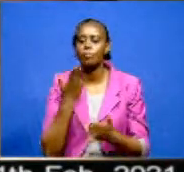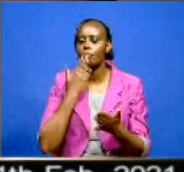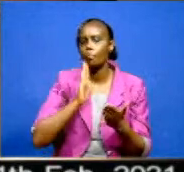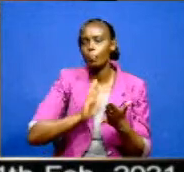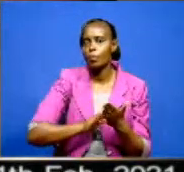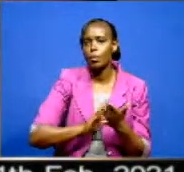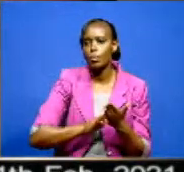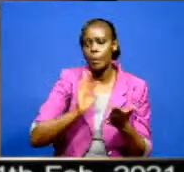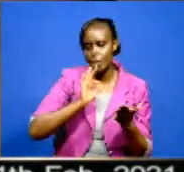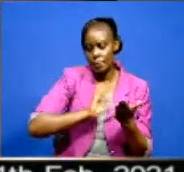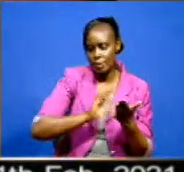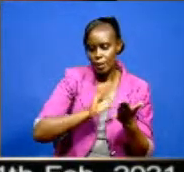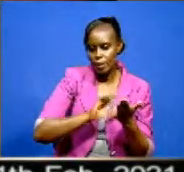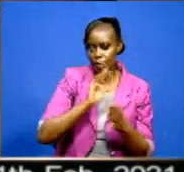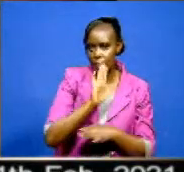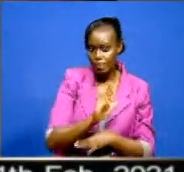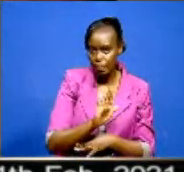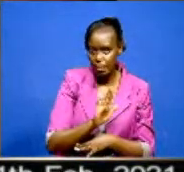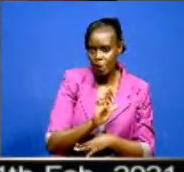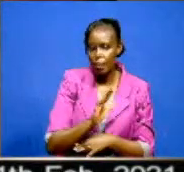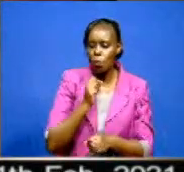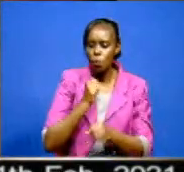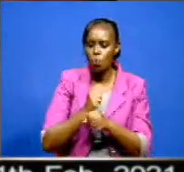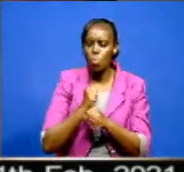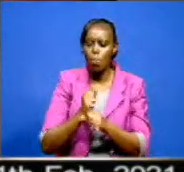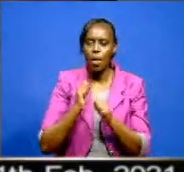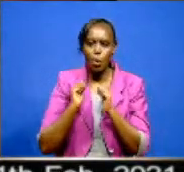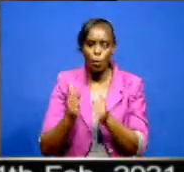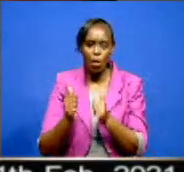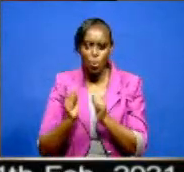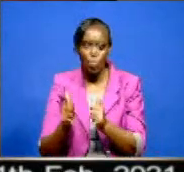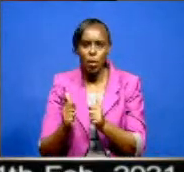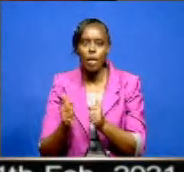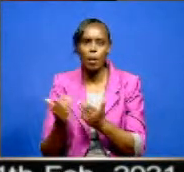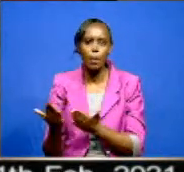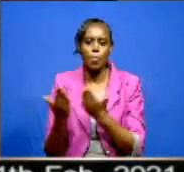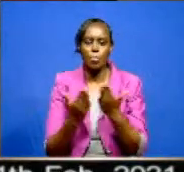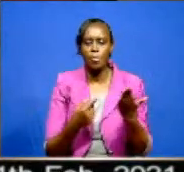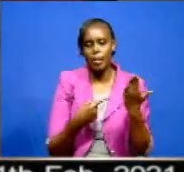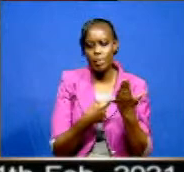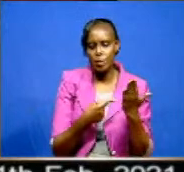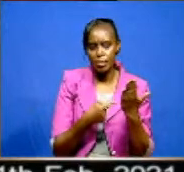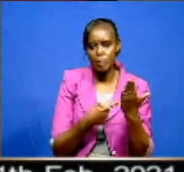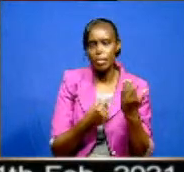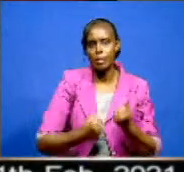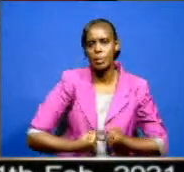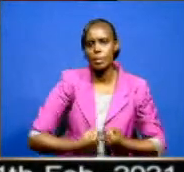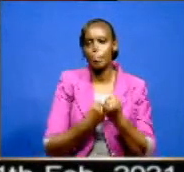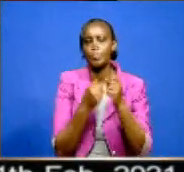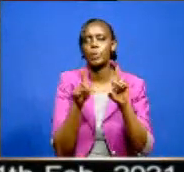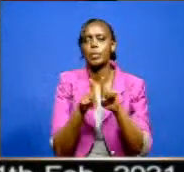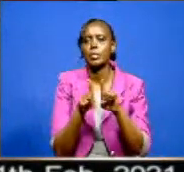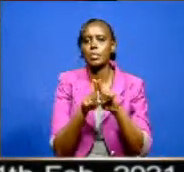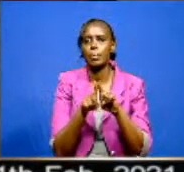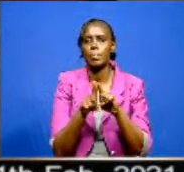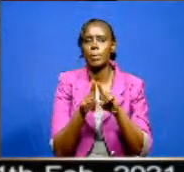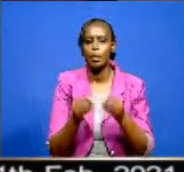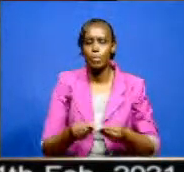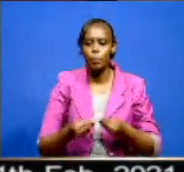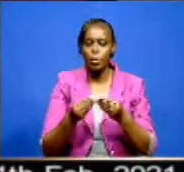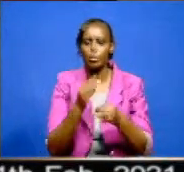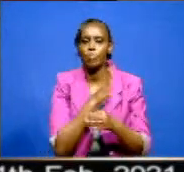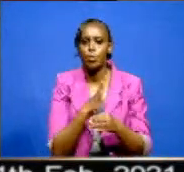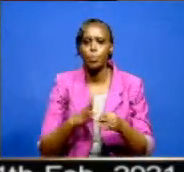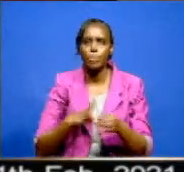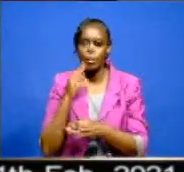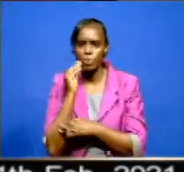the Secretariat for exemplary performance in providing technical and logistical support to the committee. Madam